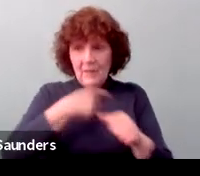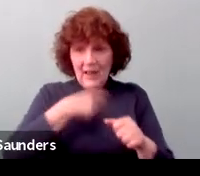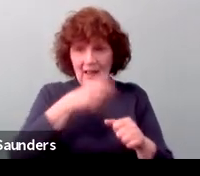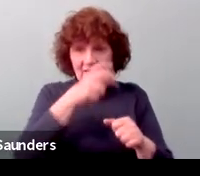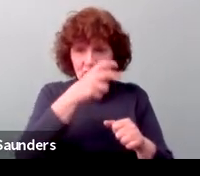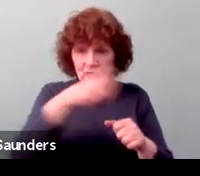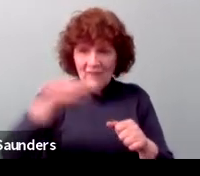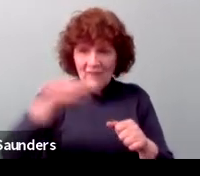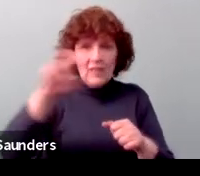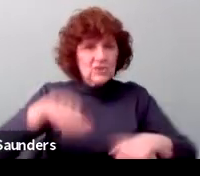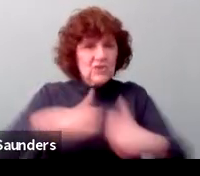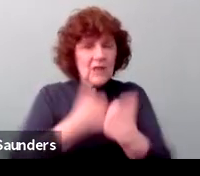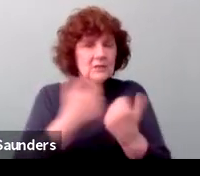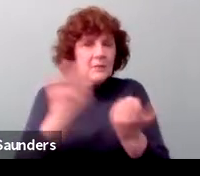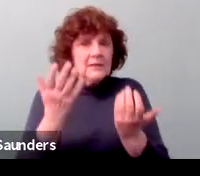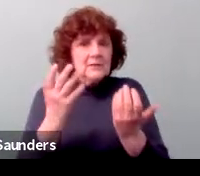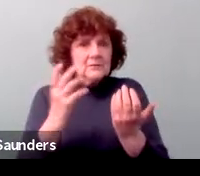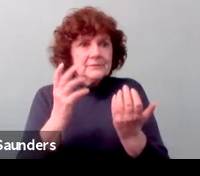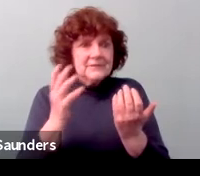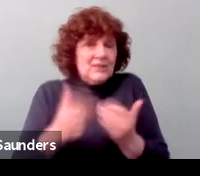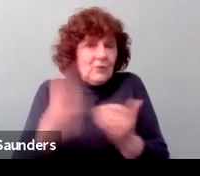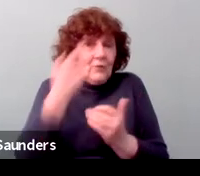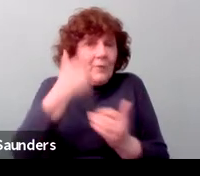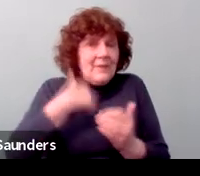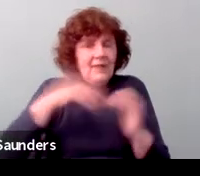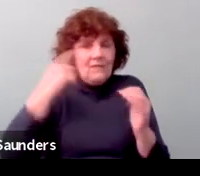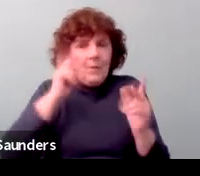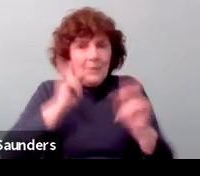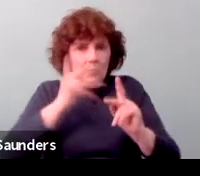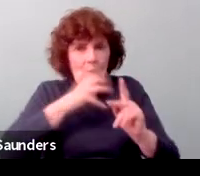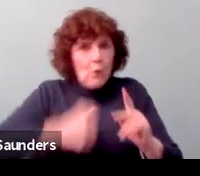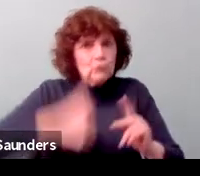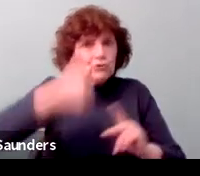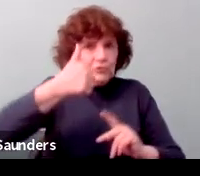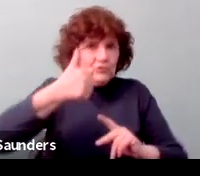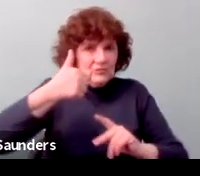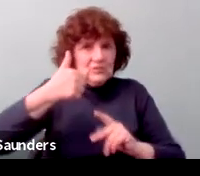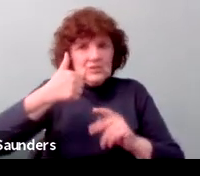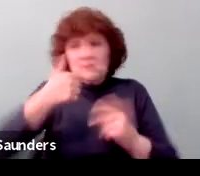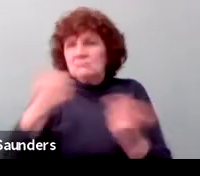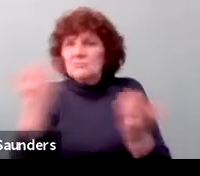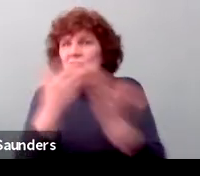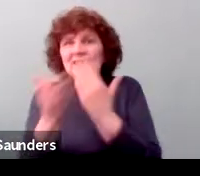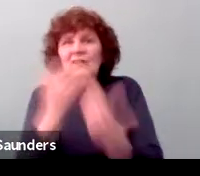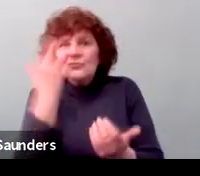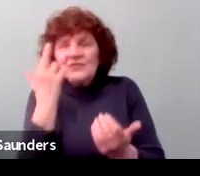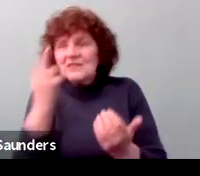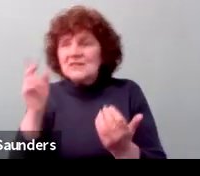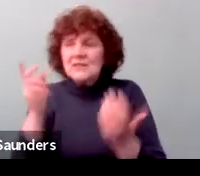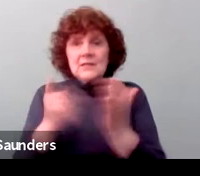folks who are older, for folks who are, you know, who, for whatever reason, again,